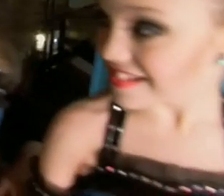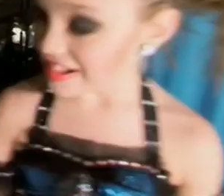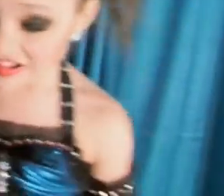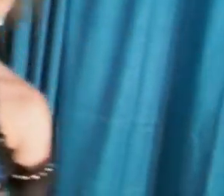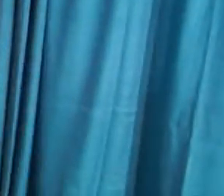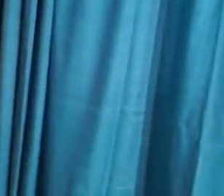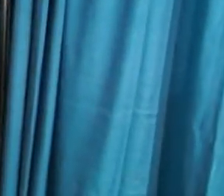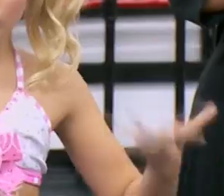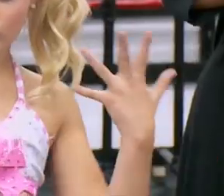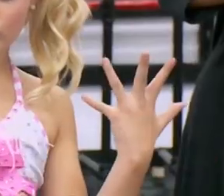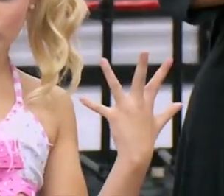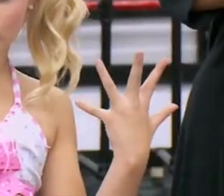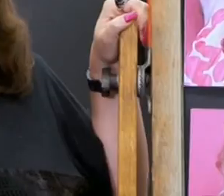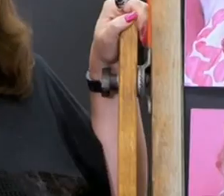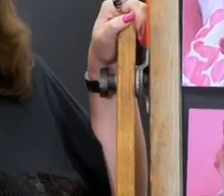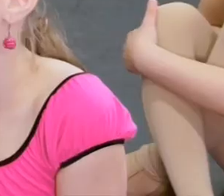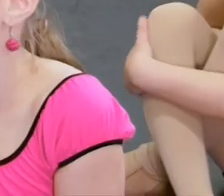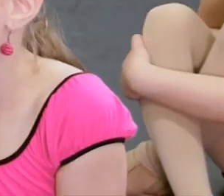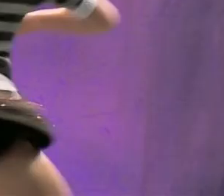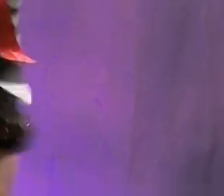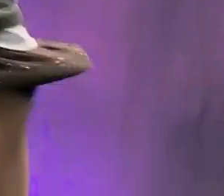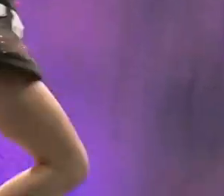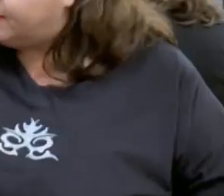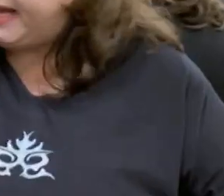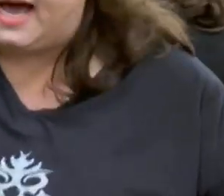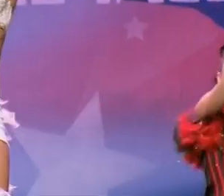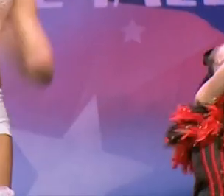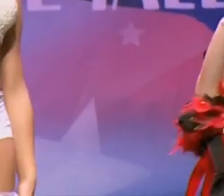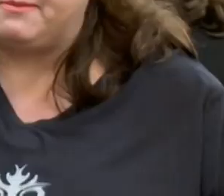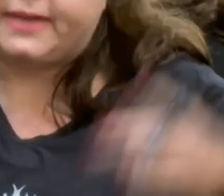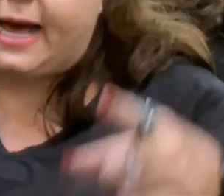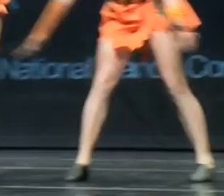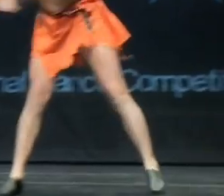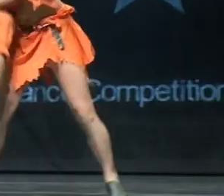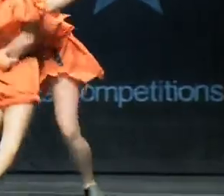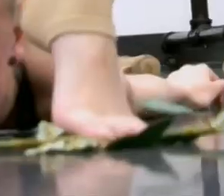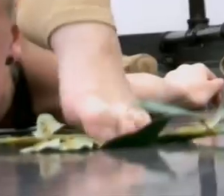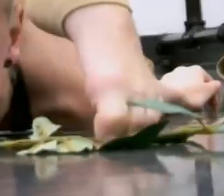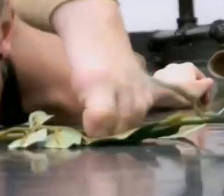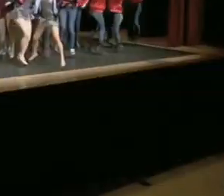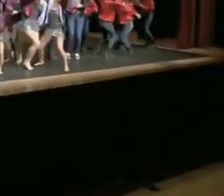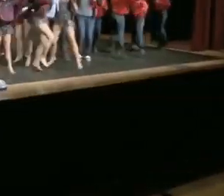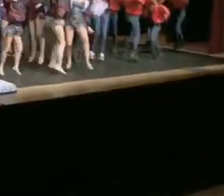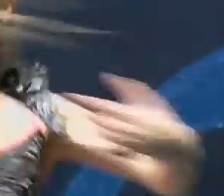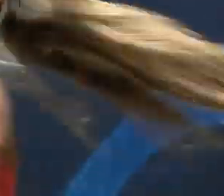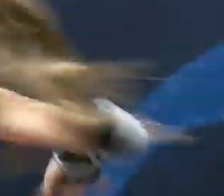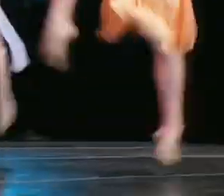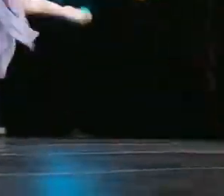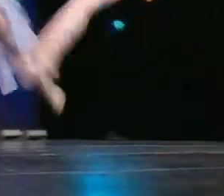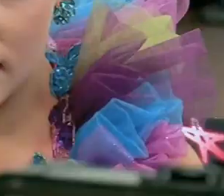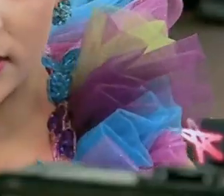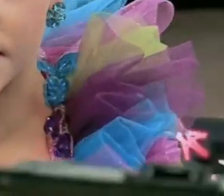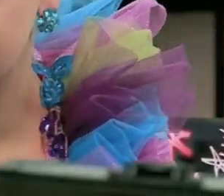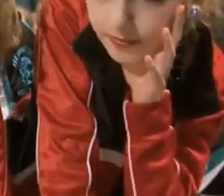Dance Moms is coming to Channel 5. Can you handle that pressure? You can dance. Man up. Get out there. All the